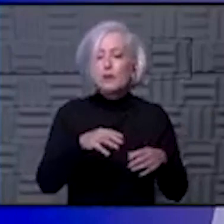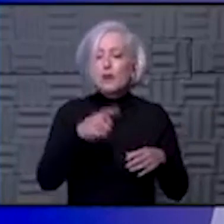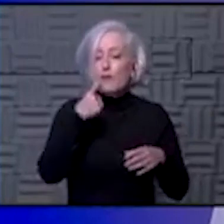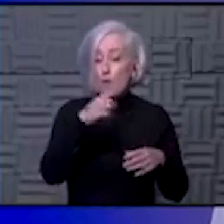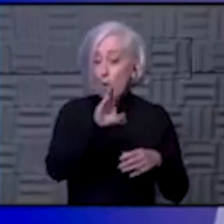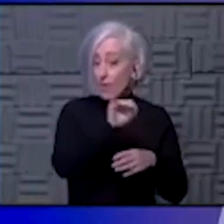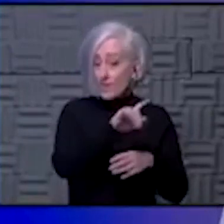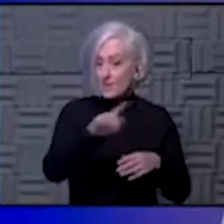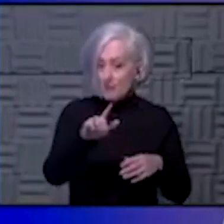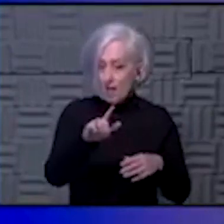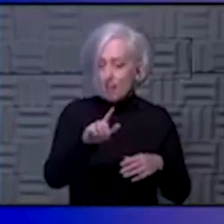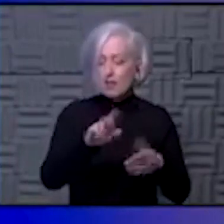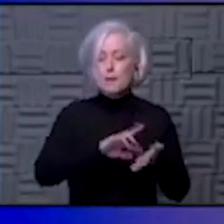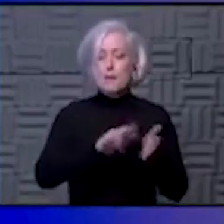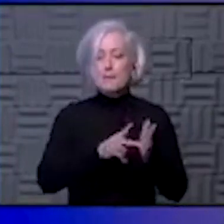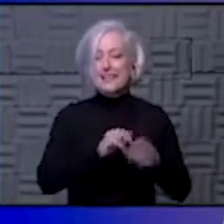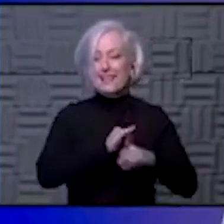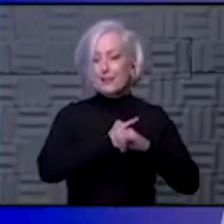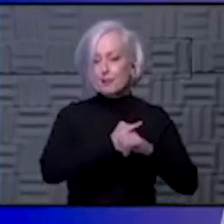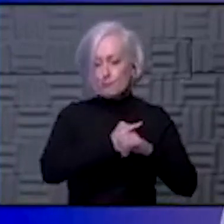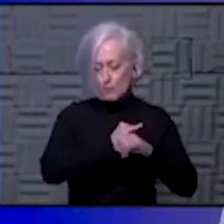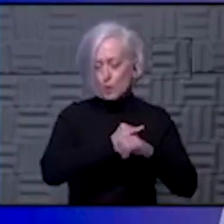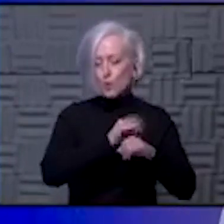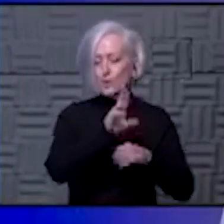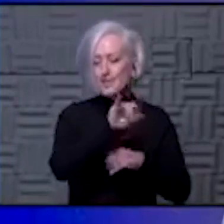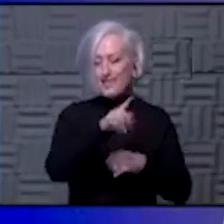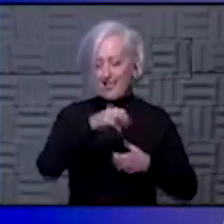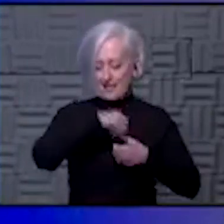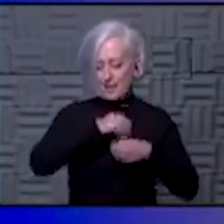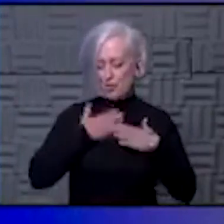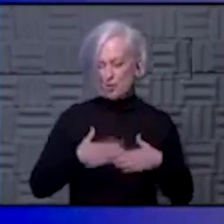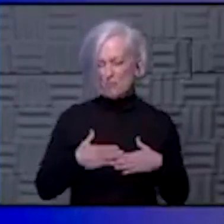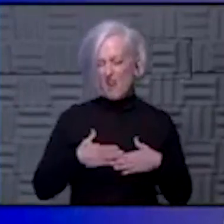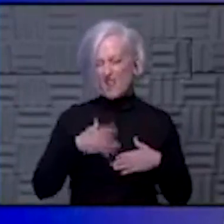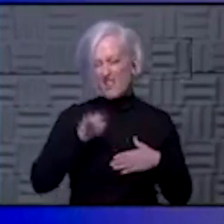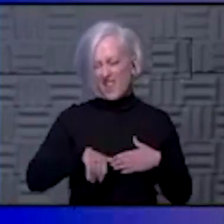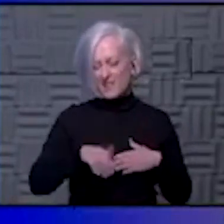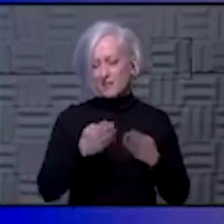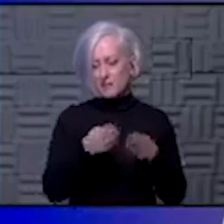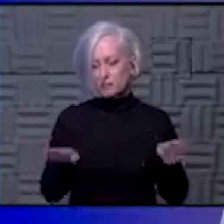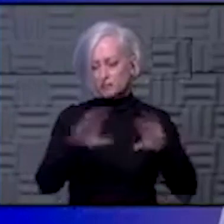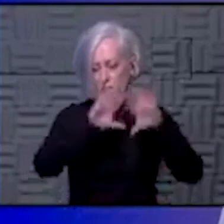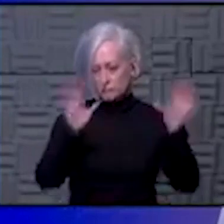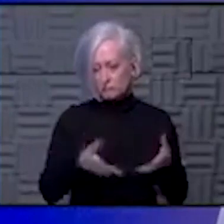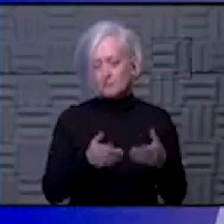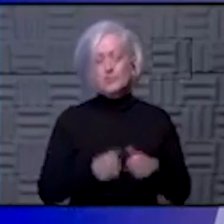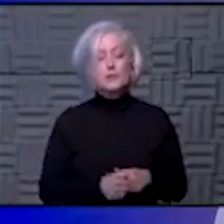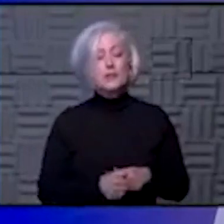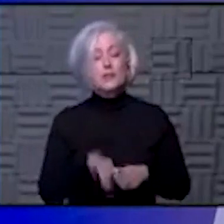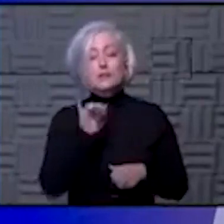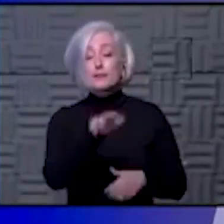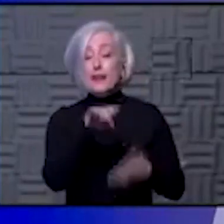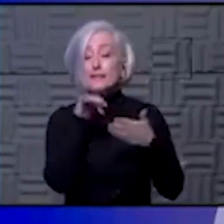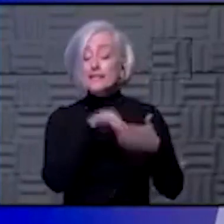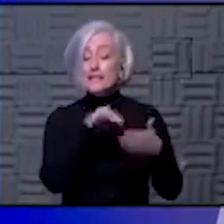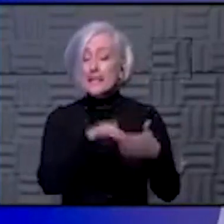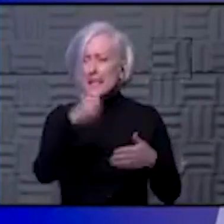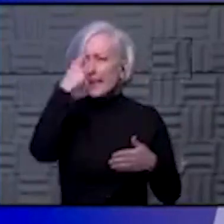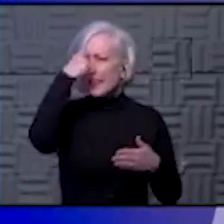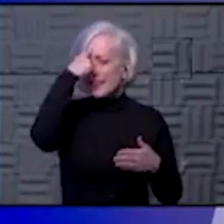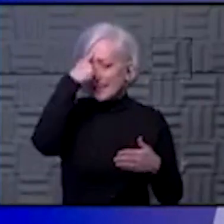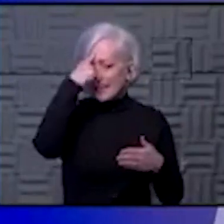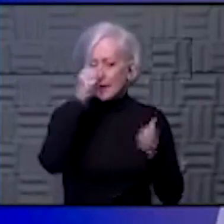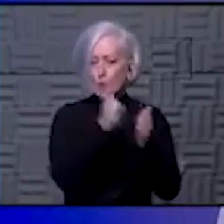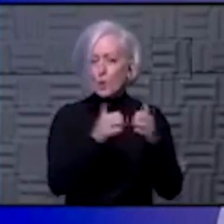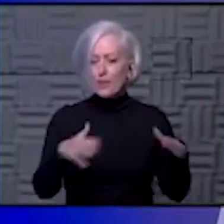the immune cells in your body. That's kind of a brief overview. But that study was also done, I believe, without the